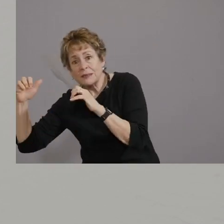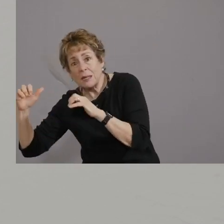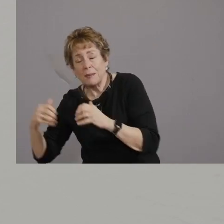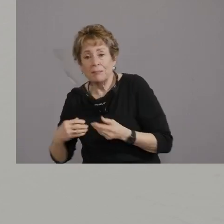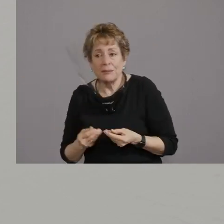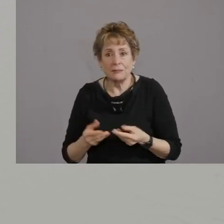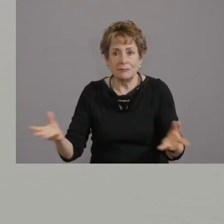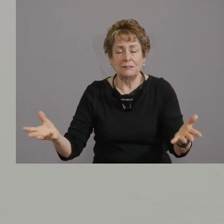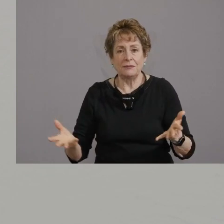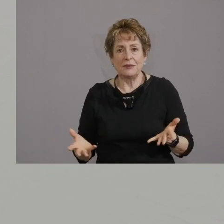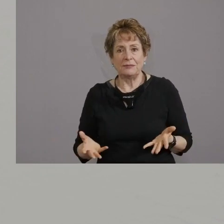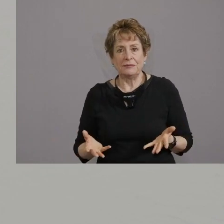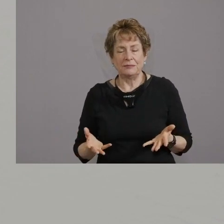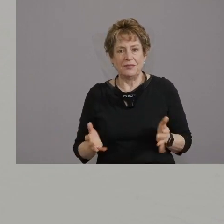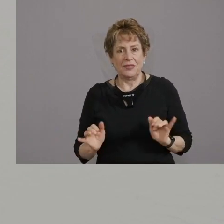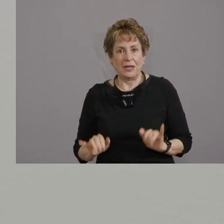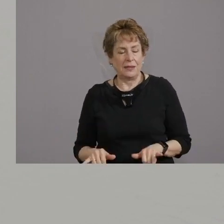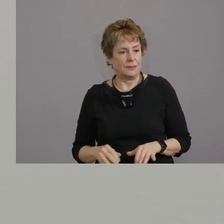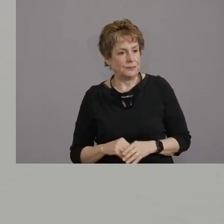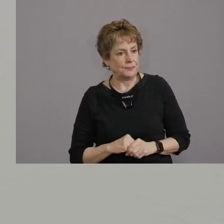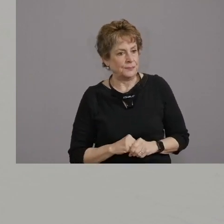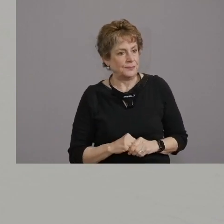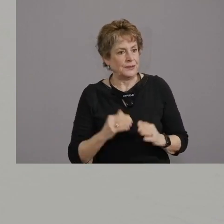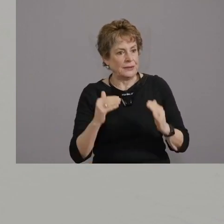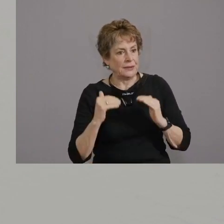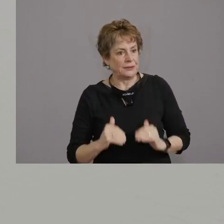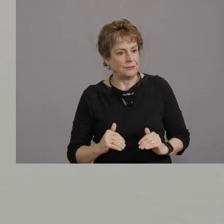is Patty in Tucson.